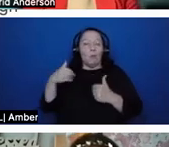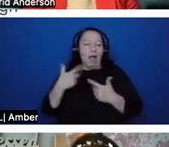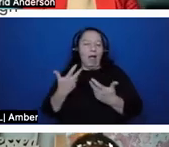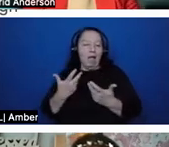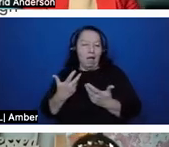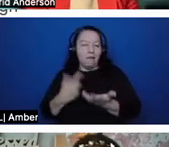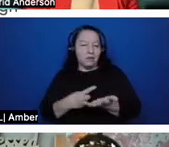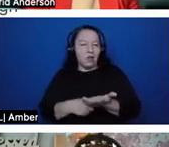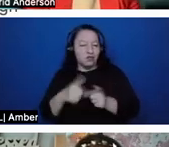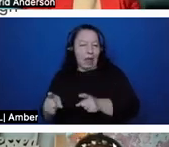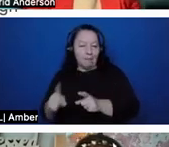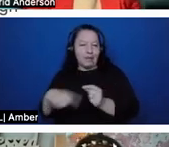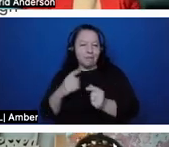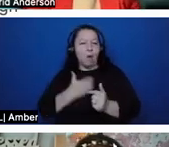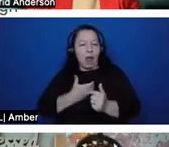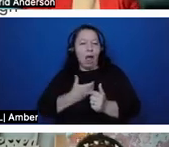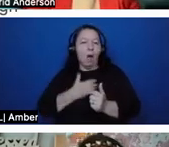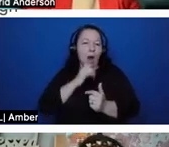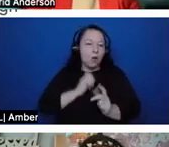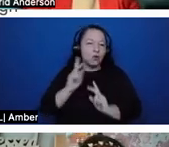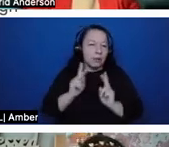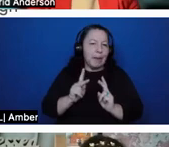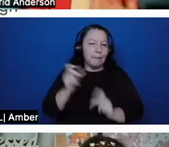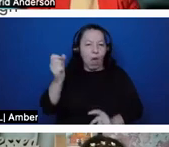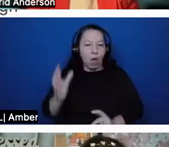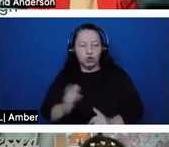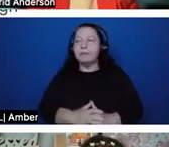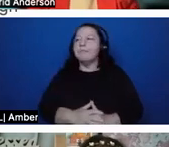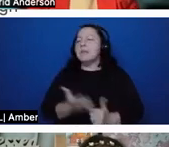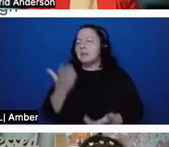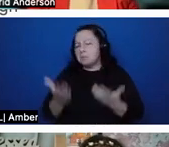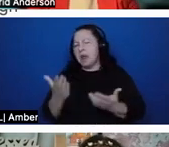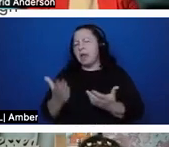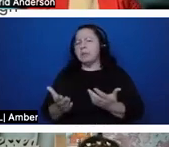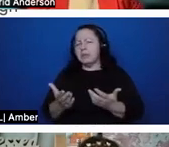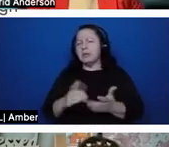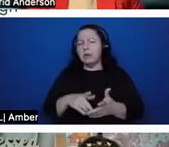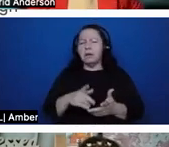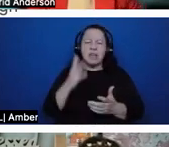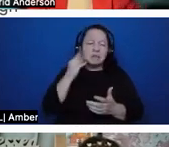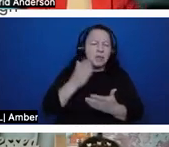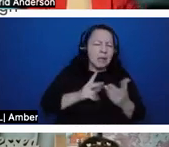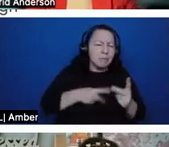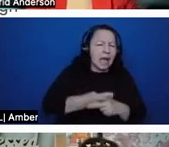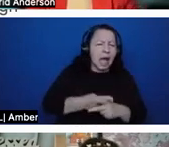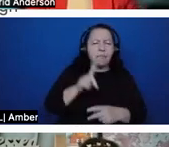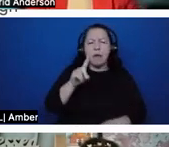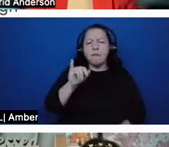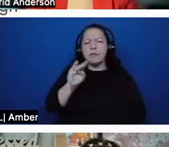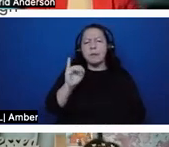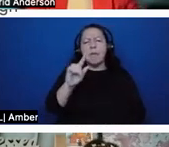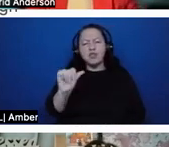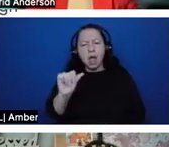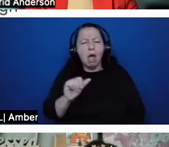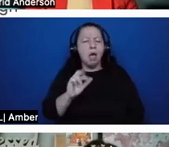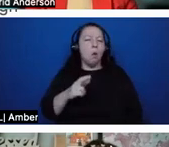elders who perhaps are experiencing some form of dementia or just needing a higher level of care, and